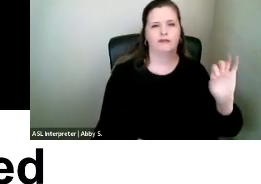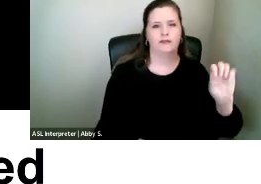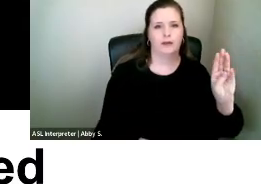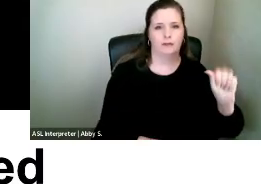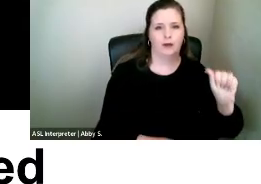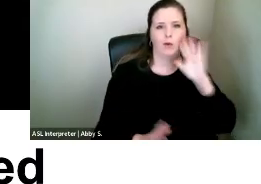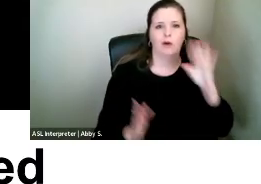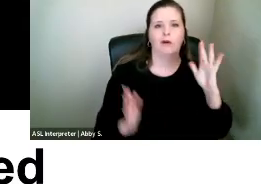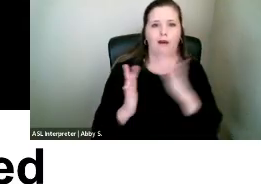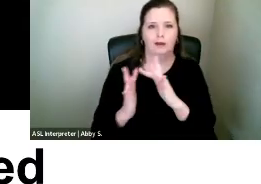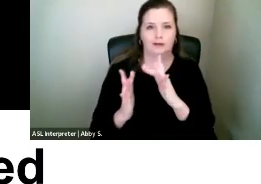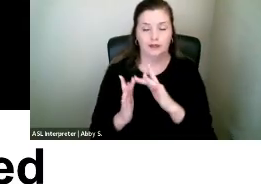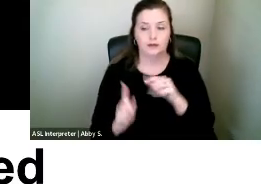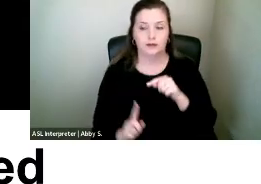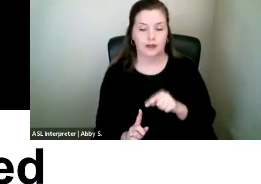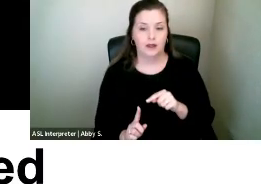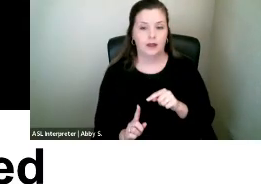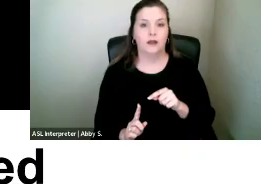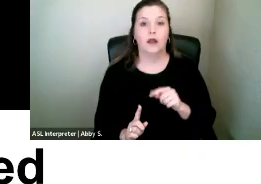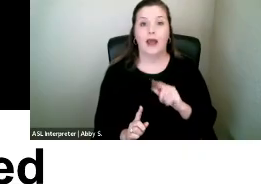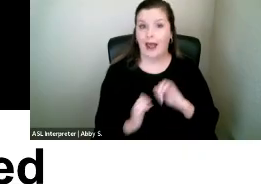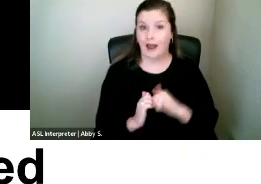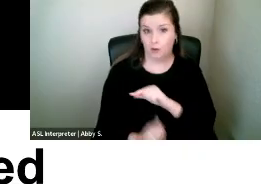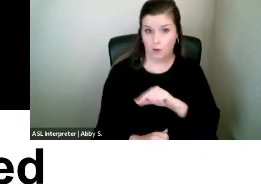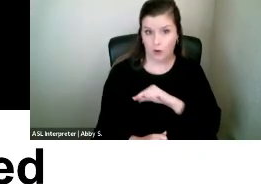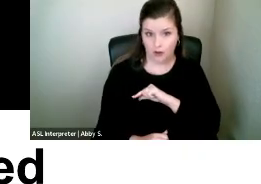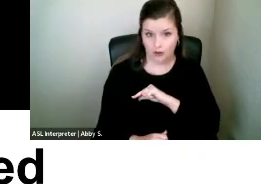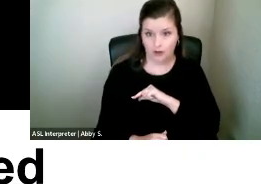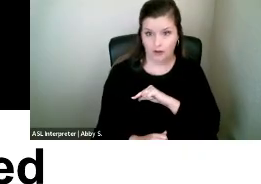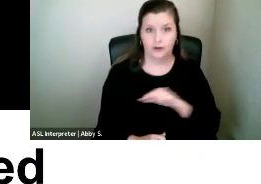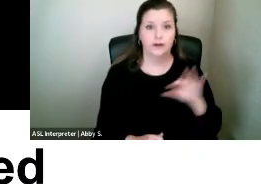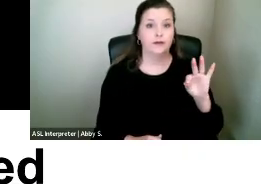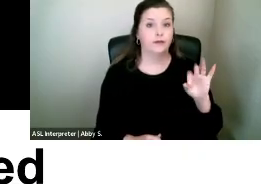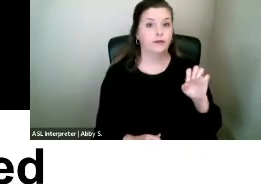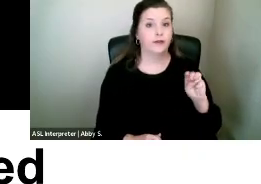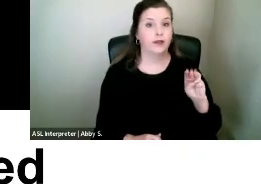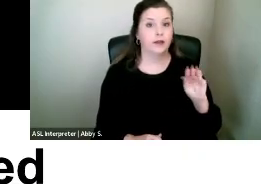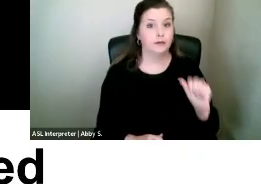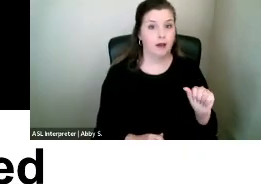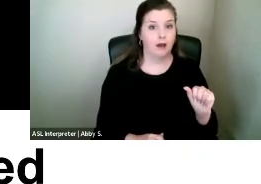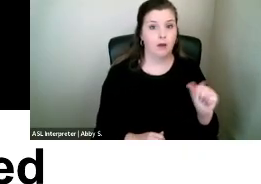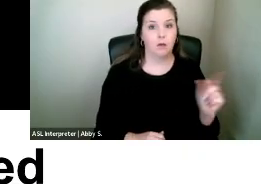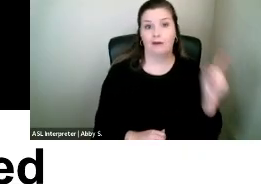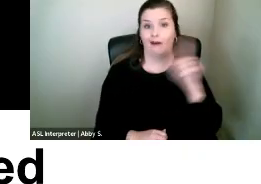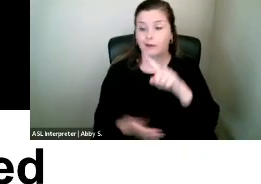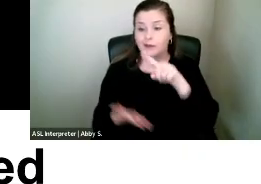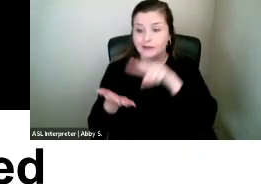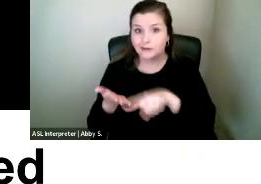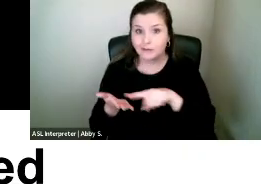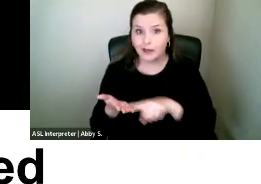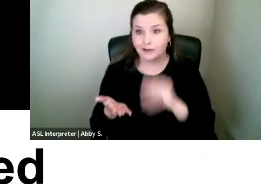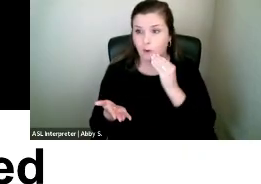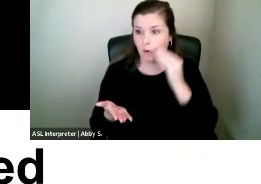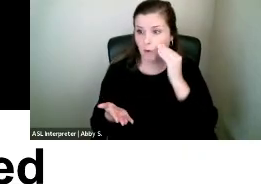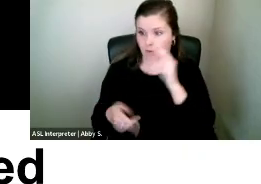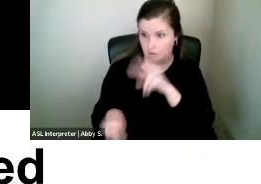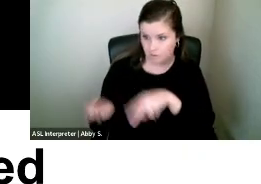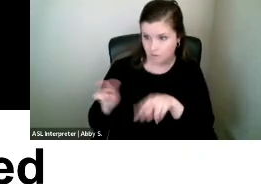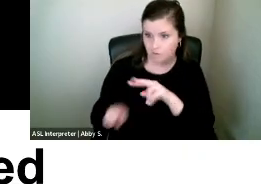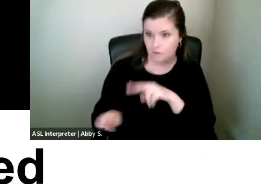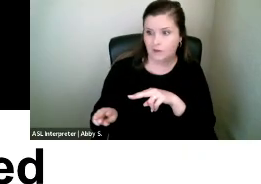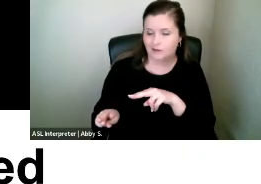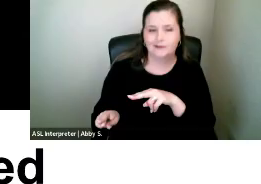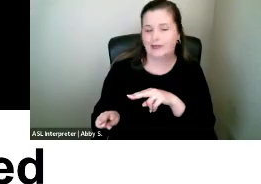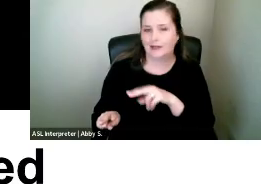to qualify for this, a FEMA home inspection will need to be completed to ensure that the home